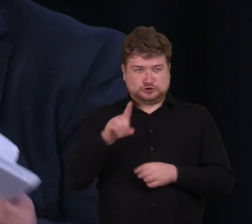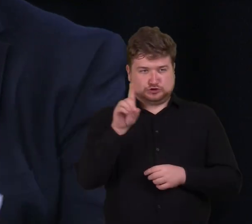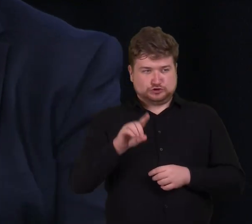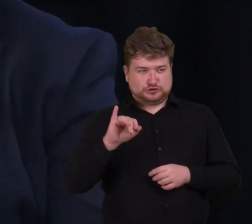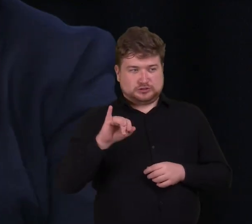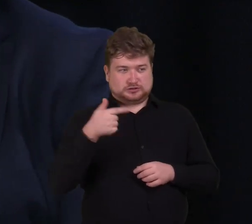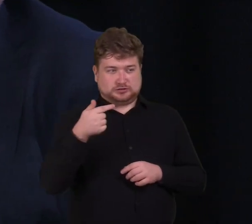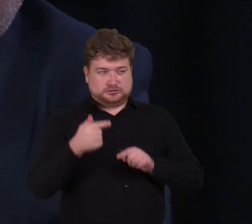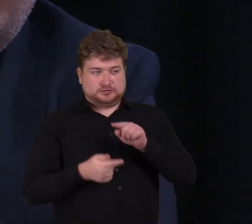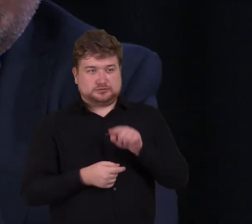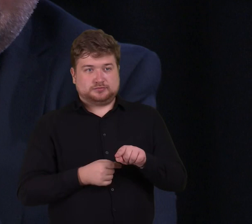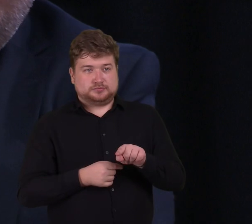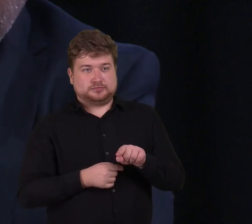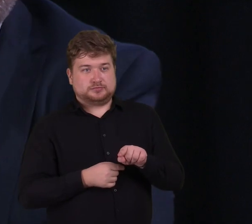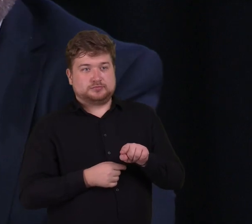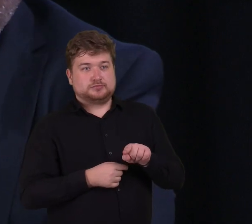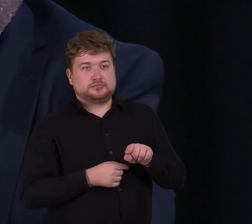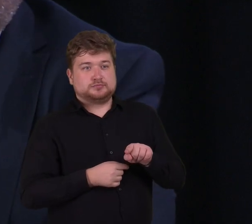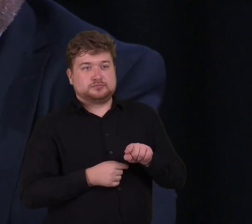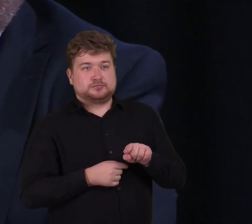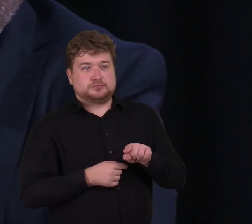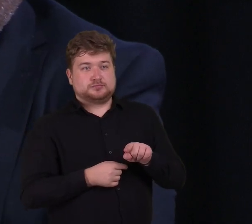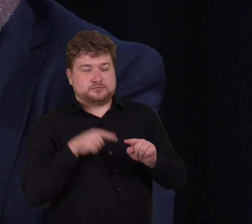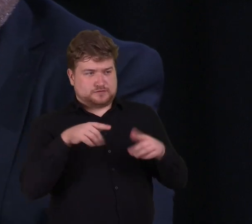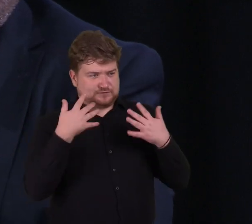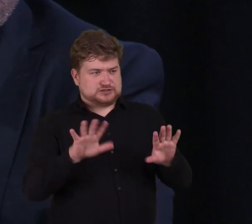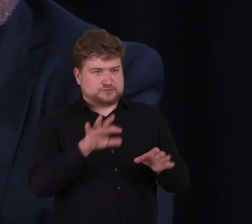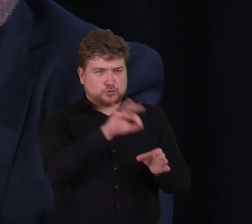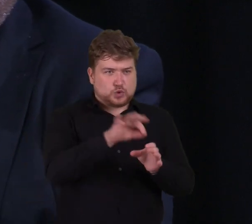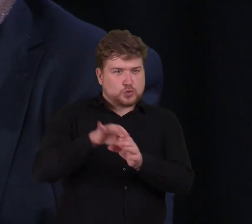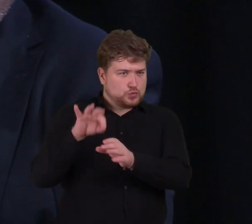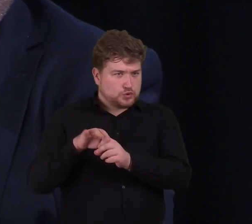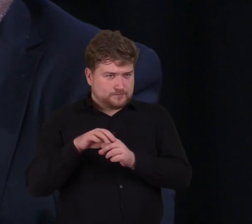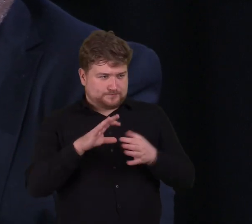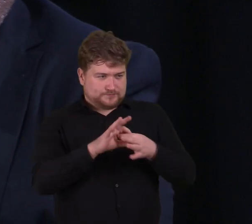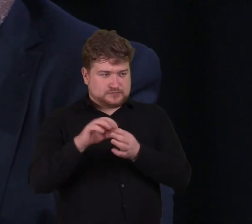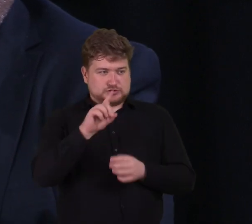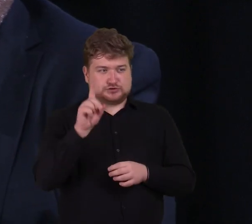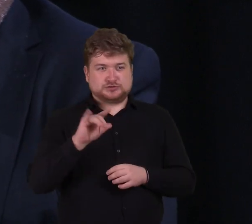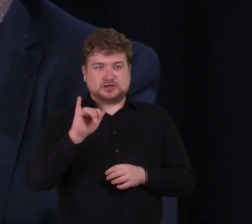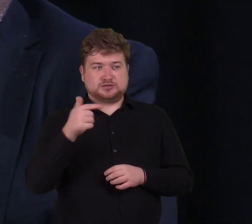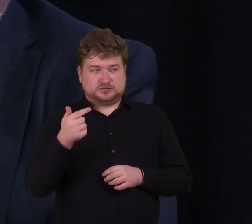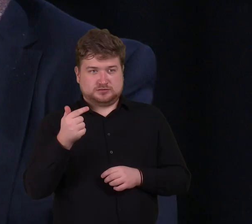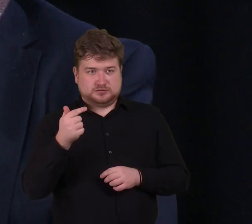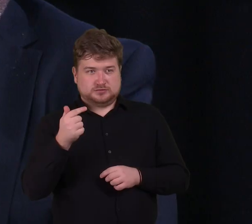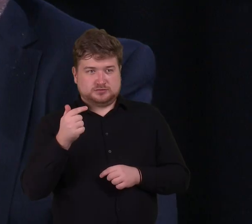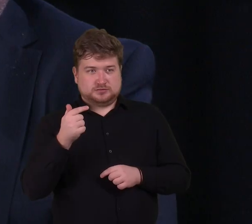we have this dual approach. I must start it